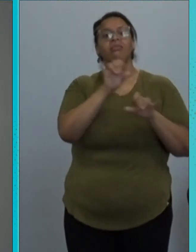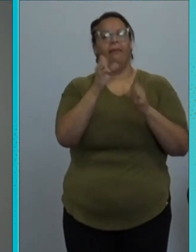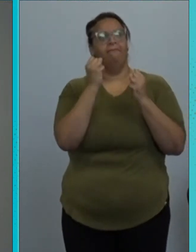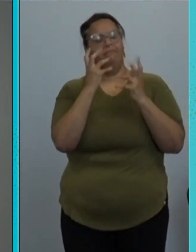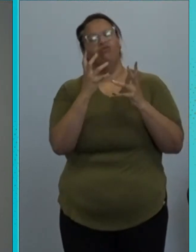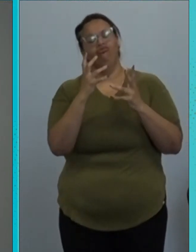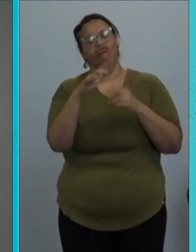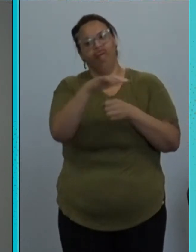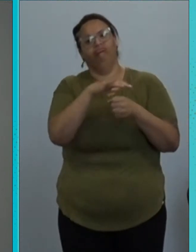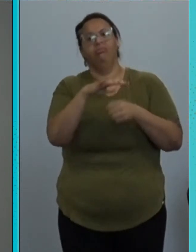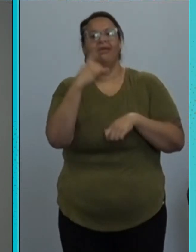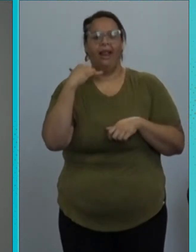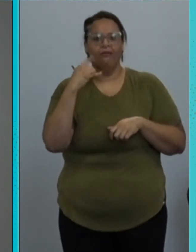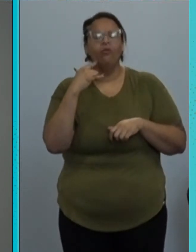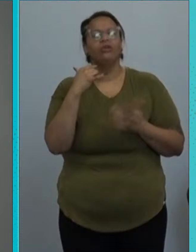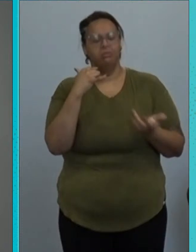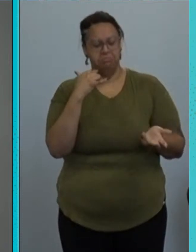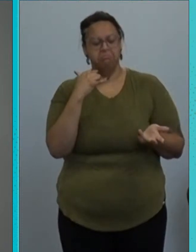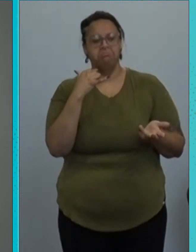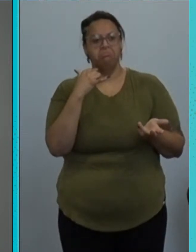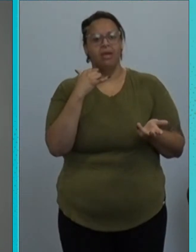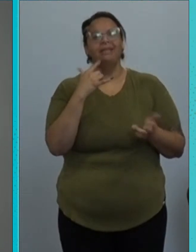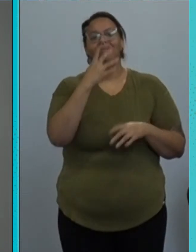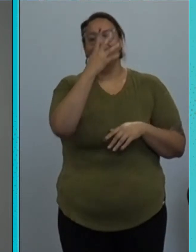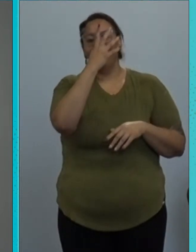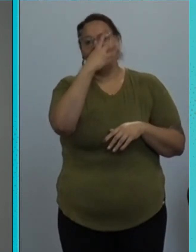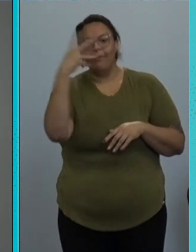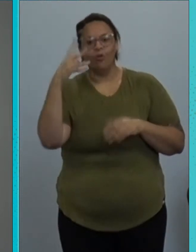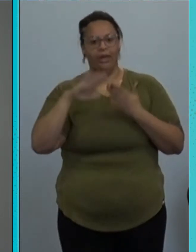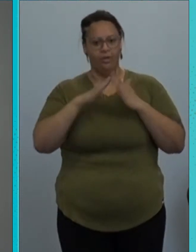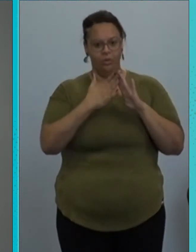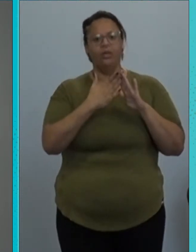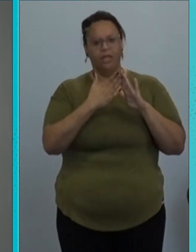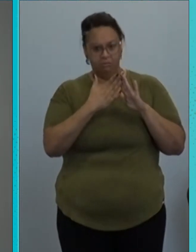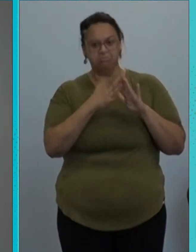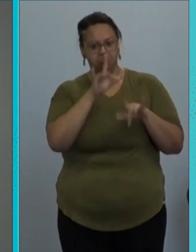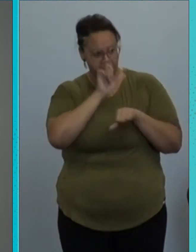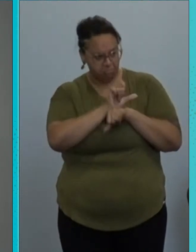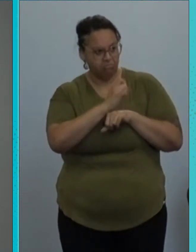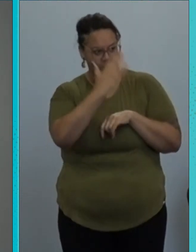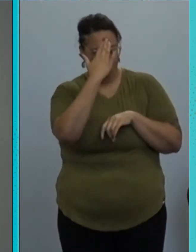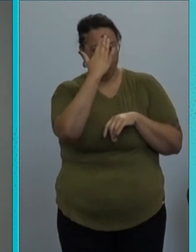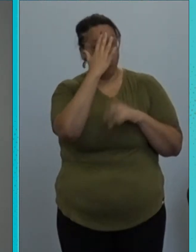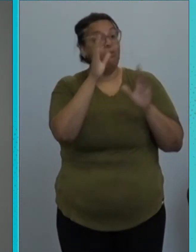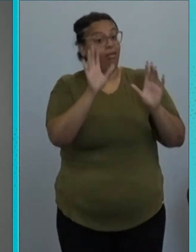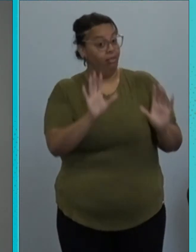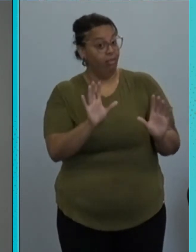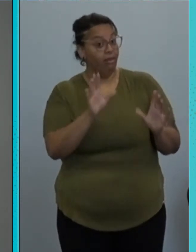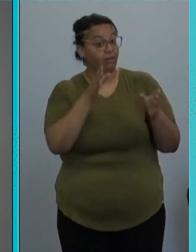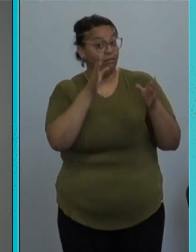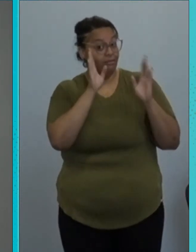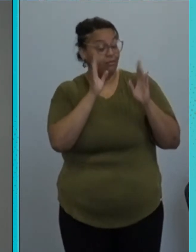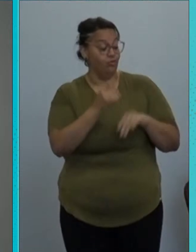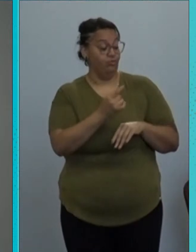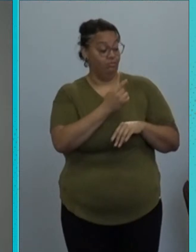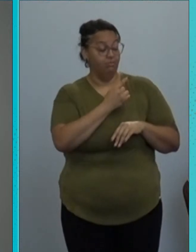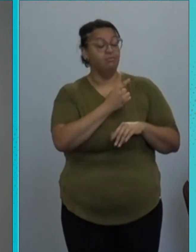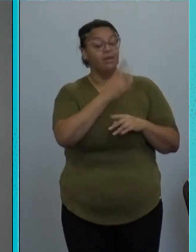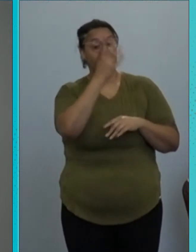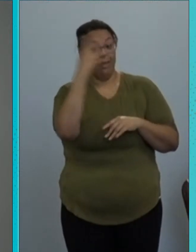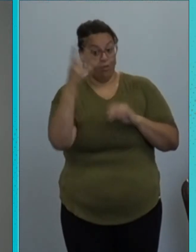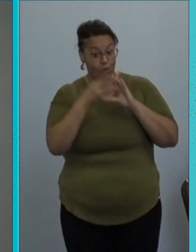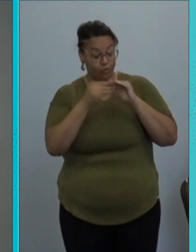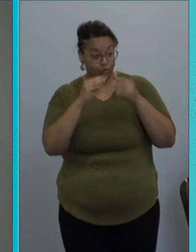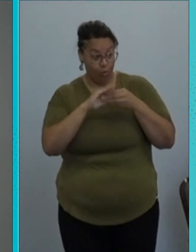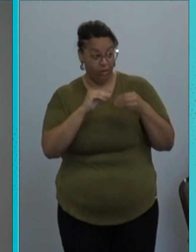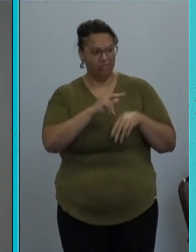California, is an immigrant community, right? Well, listen to this immigrant story.